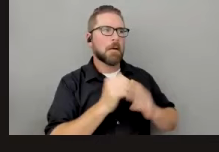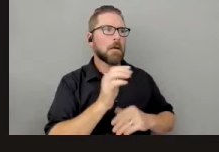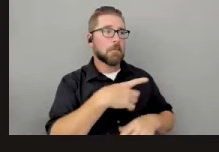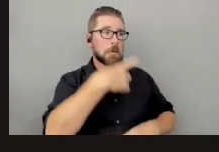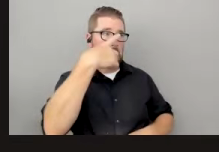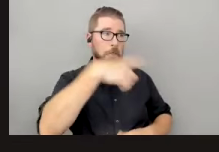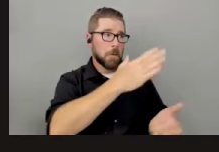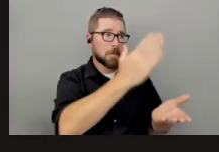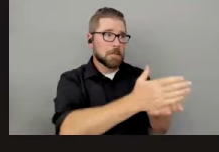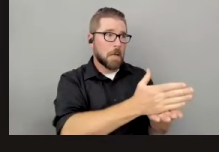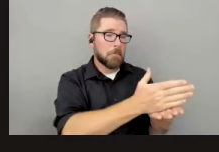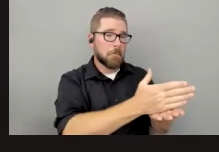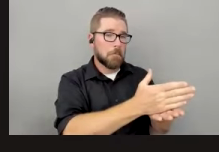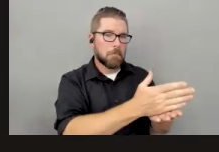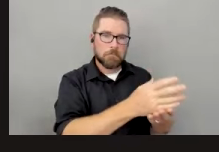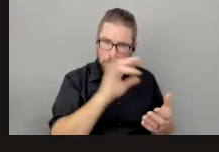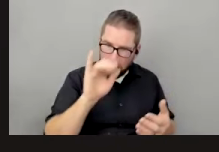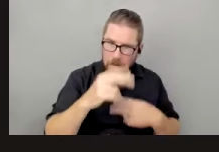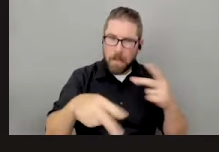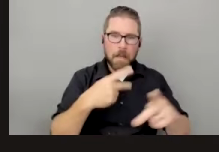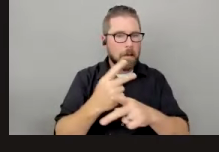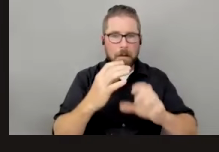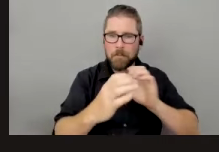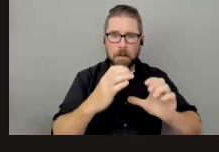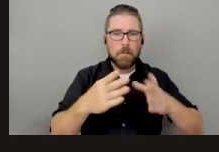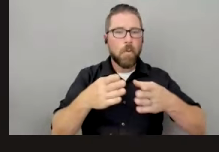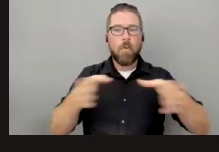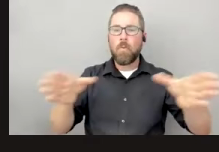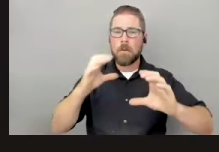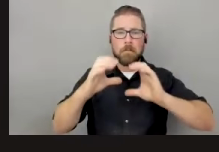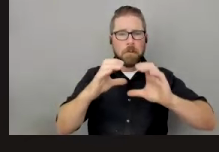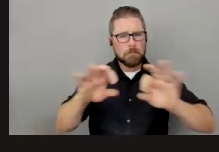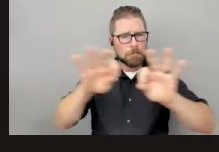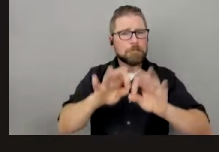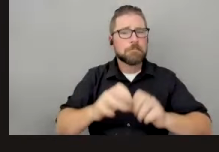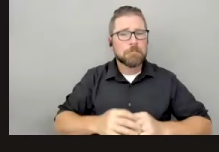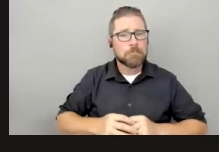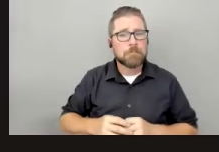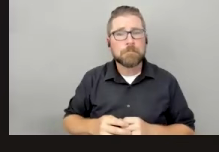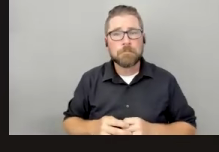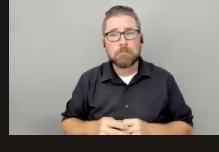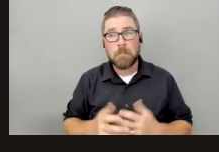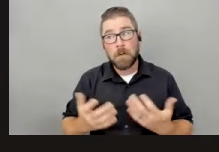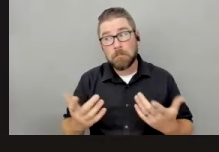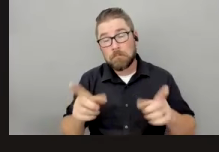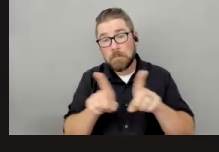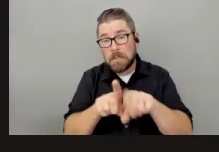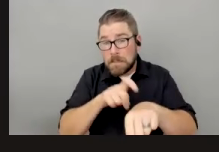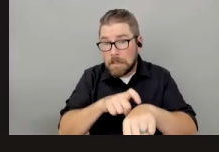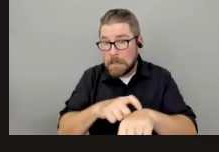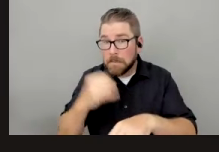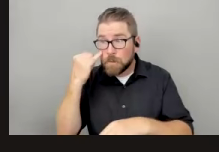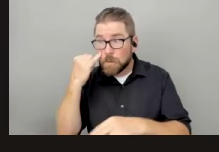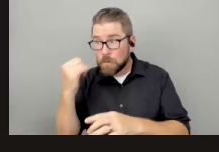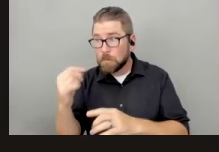those conversations are important. It's important to have that open communication. But at the same time, if employee B says those